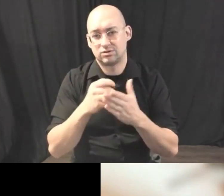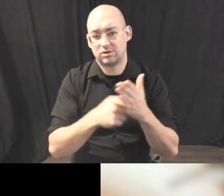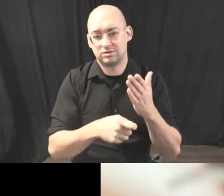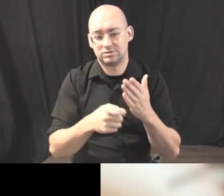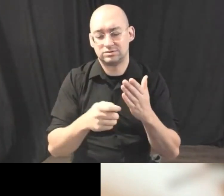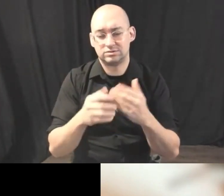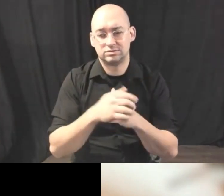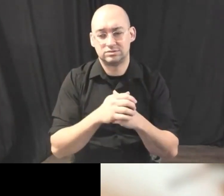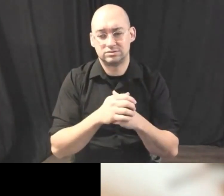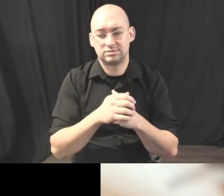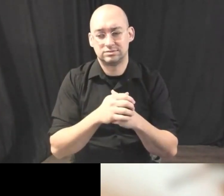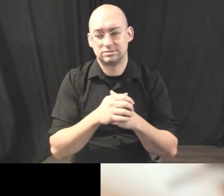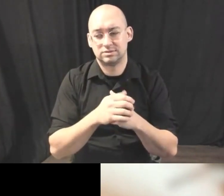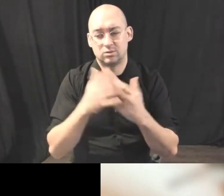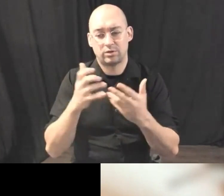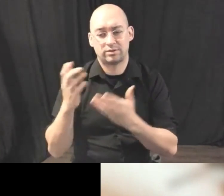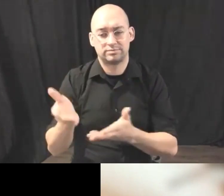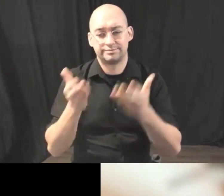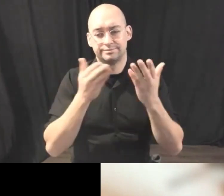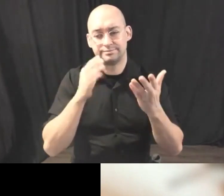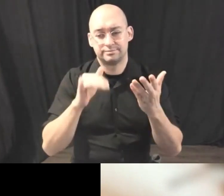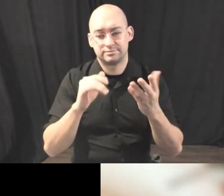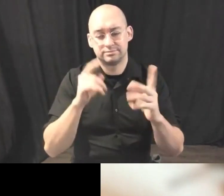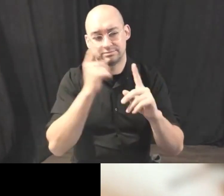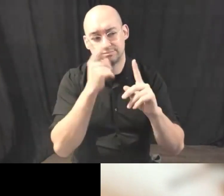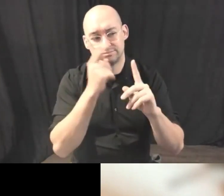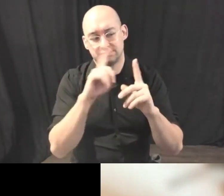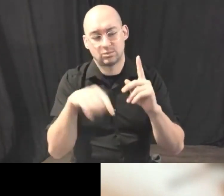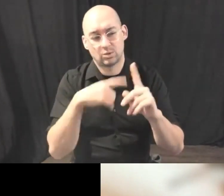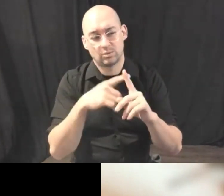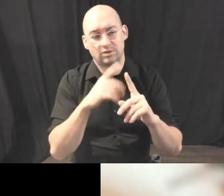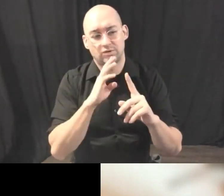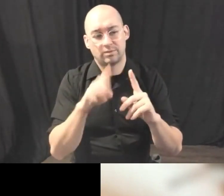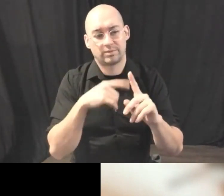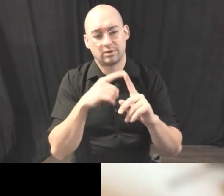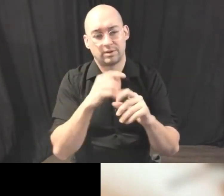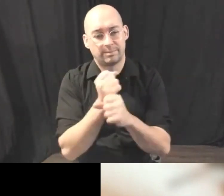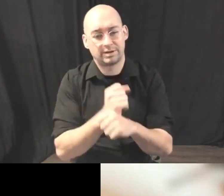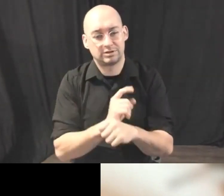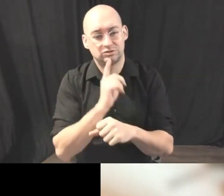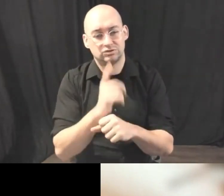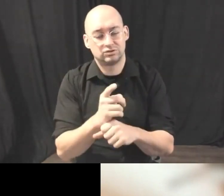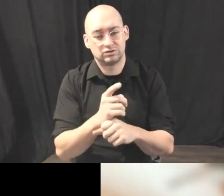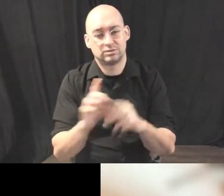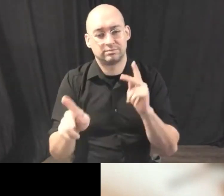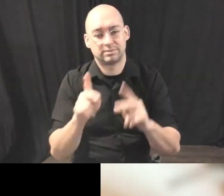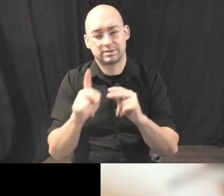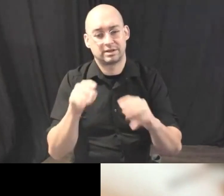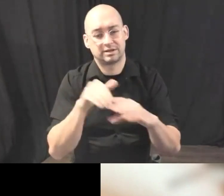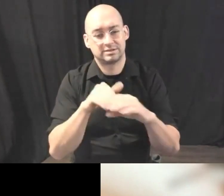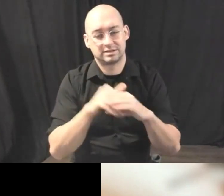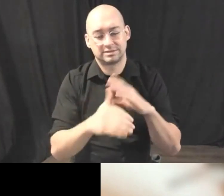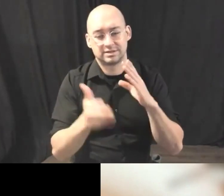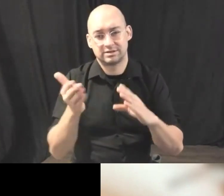so I just want to uplift that as being a priority when we're talking about making sure that folks can have access to stuff and that it's